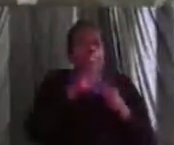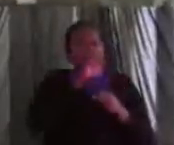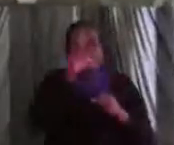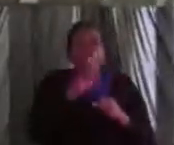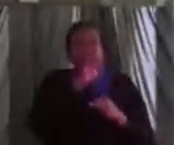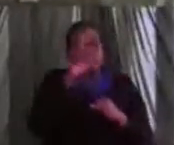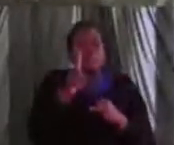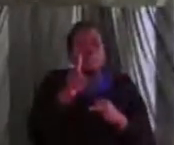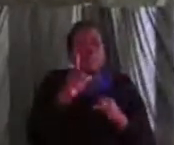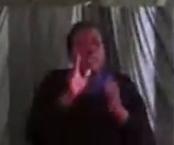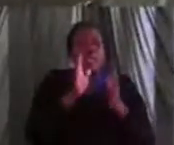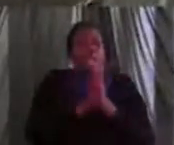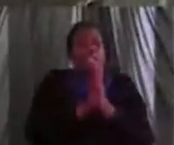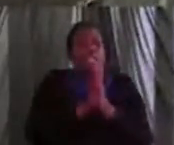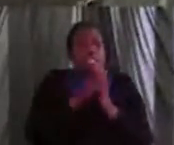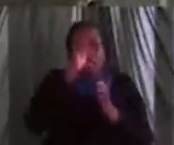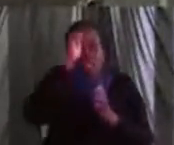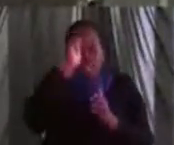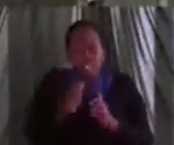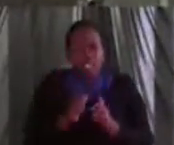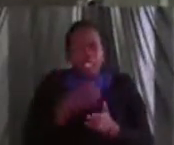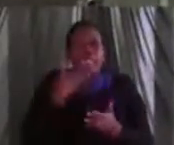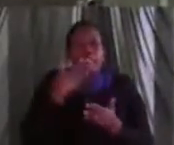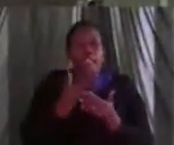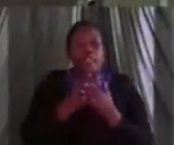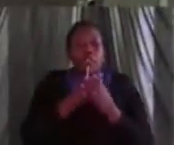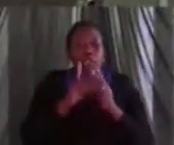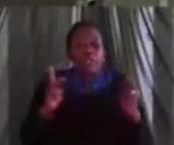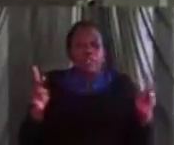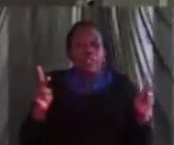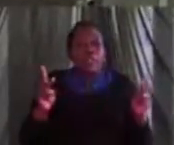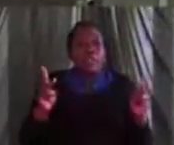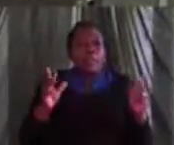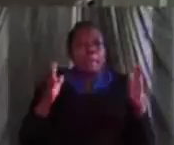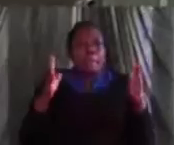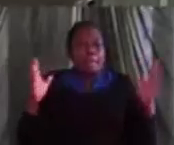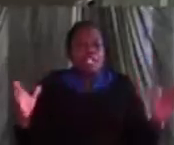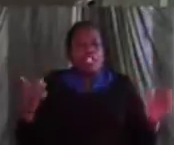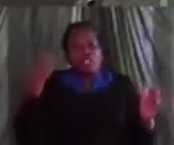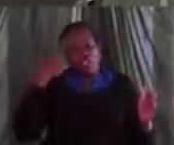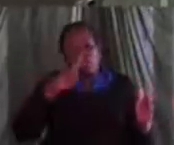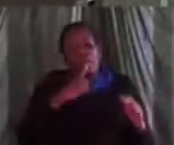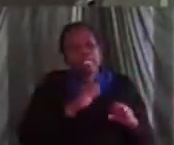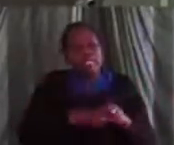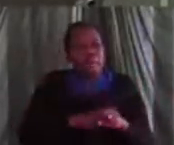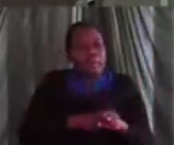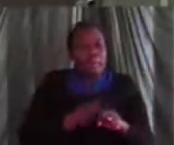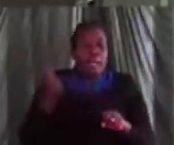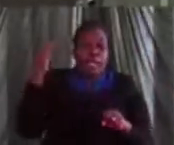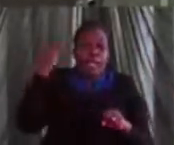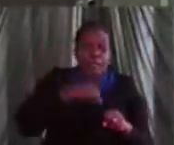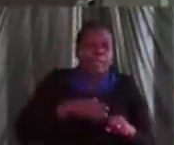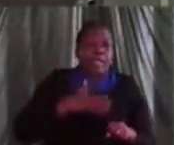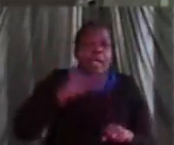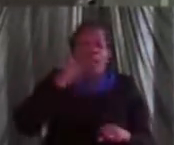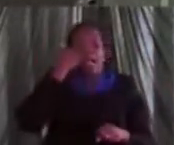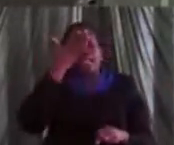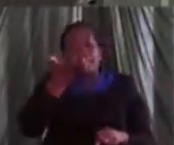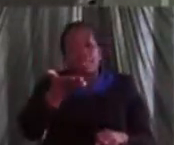And Judge, thank you very much for coming, and also for your answers and the discussion that has